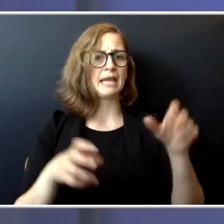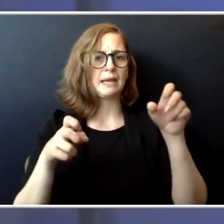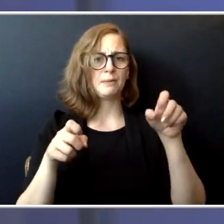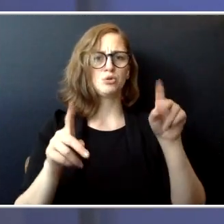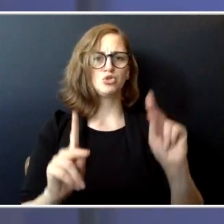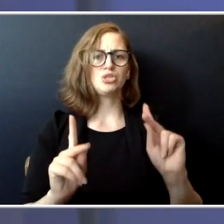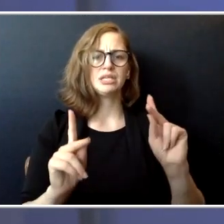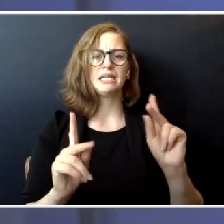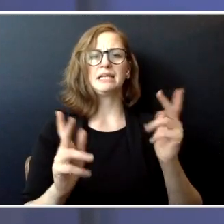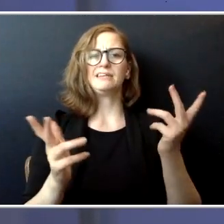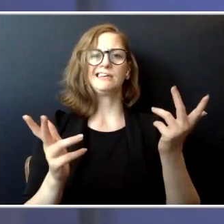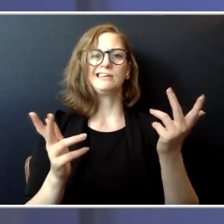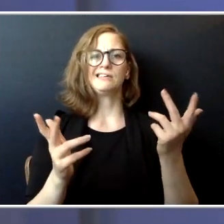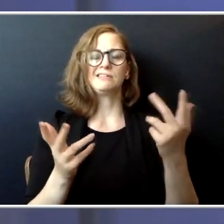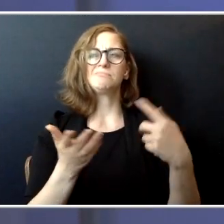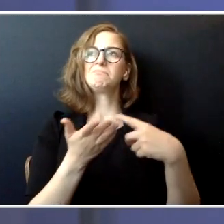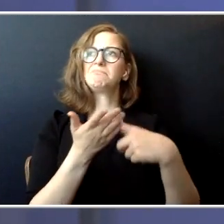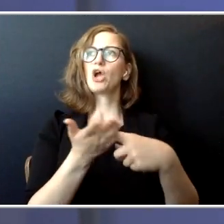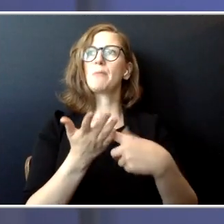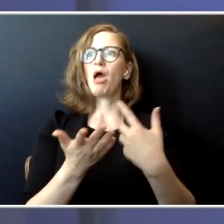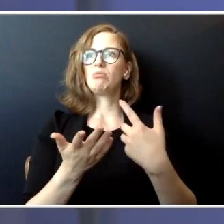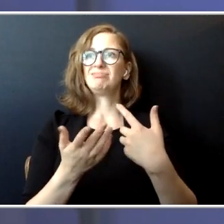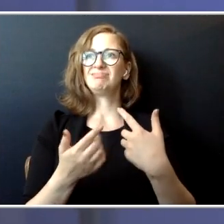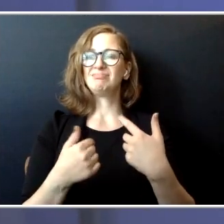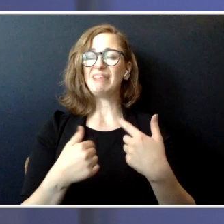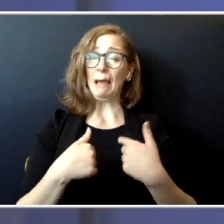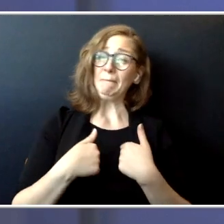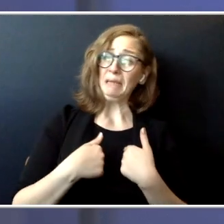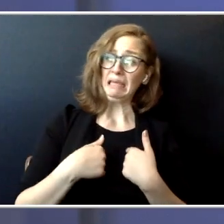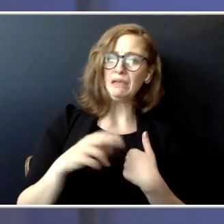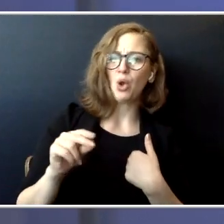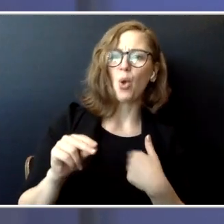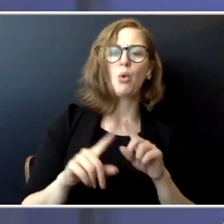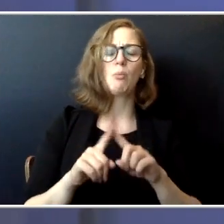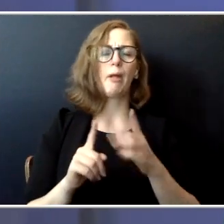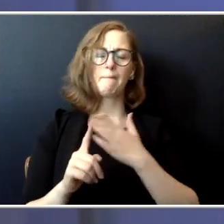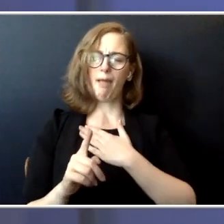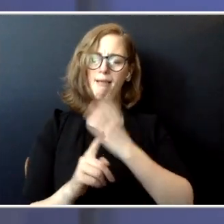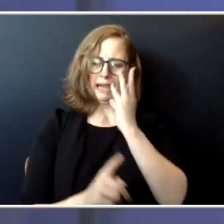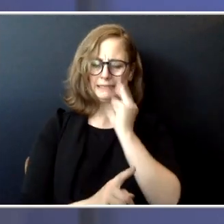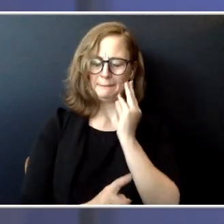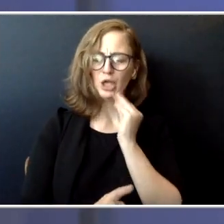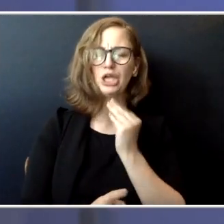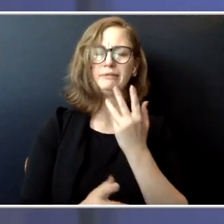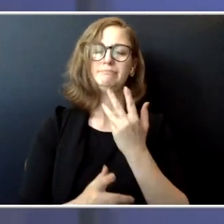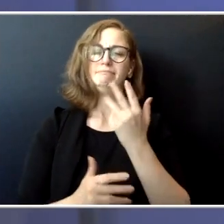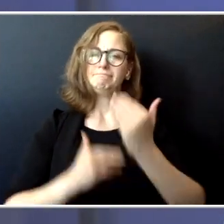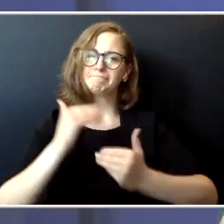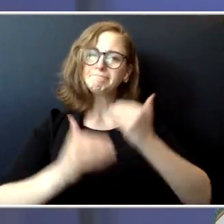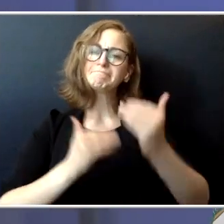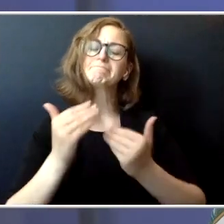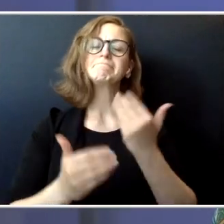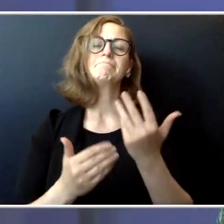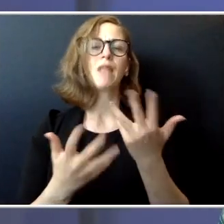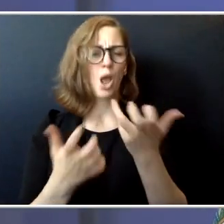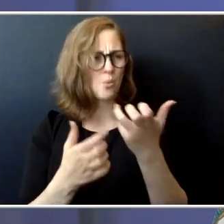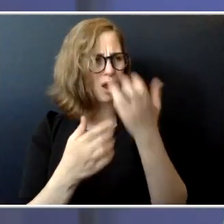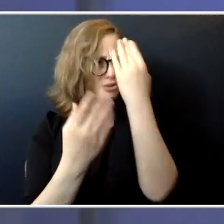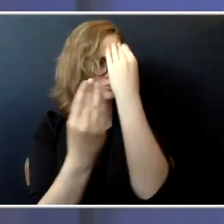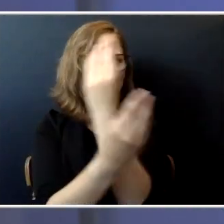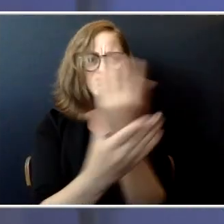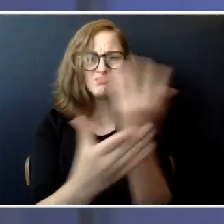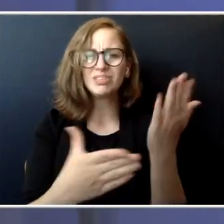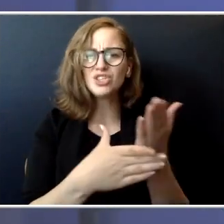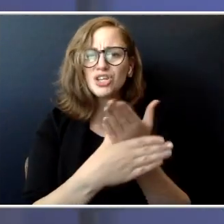se me, but just what I've been going through and the disease processes, I want to share with someone, because someone out there may be suffering